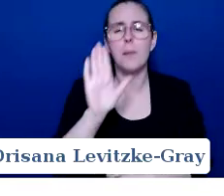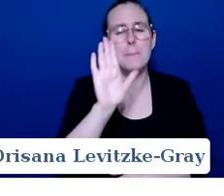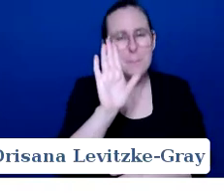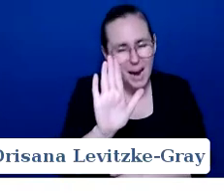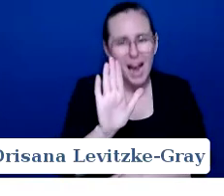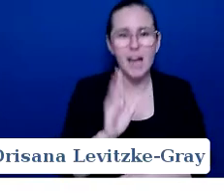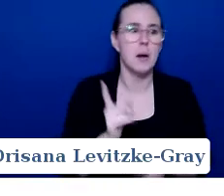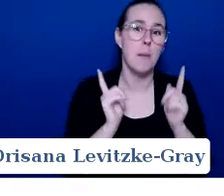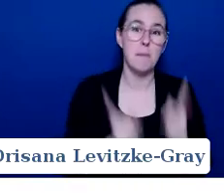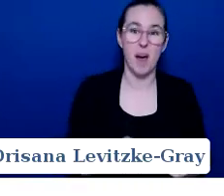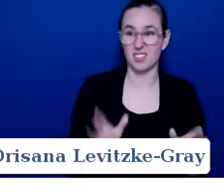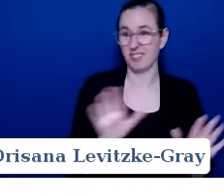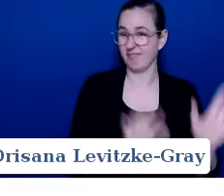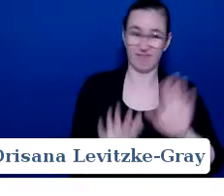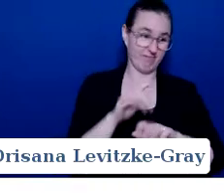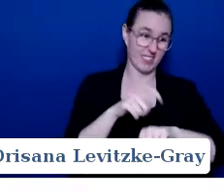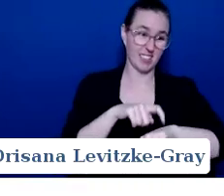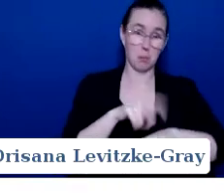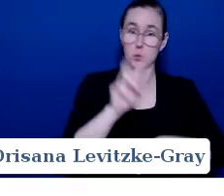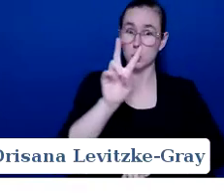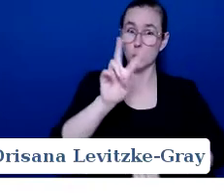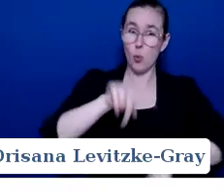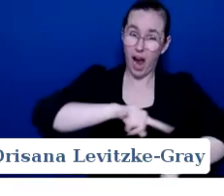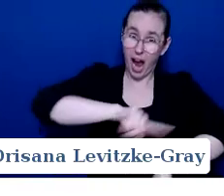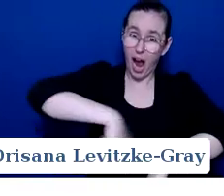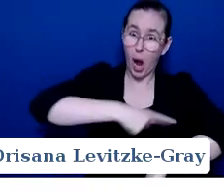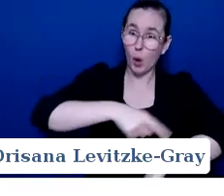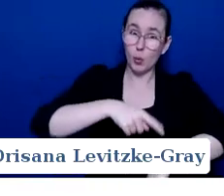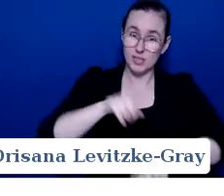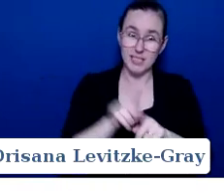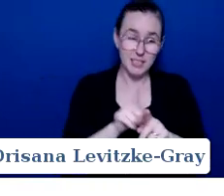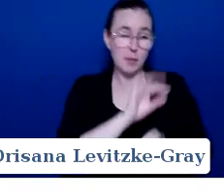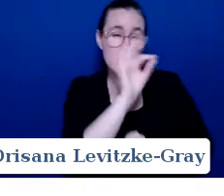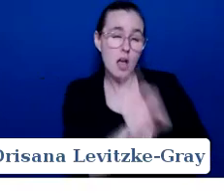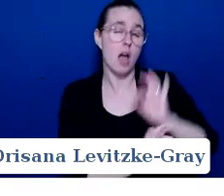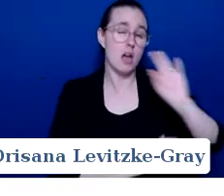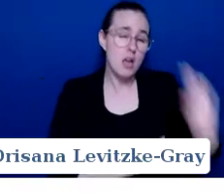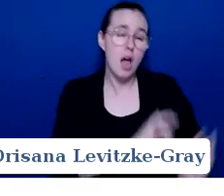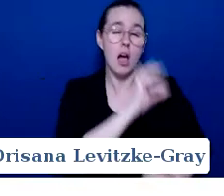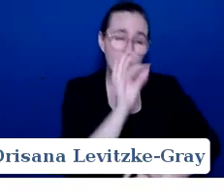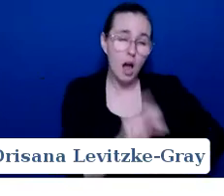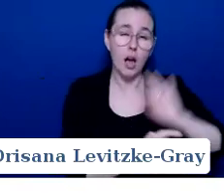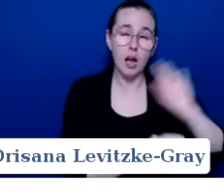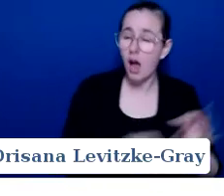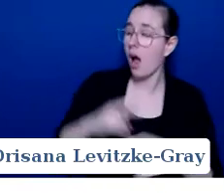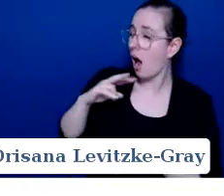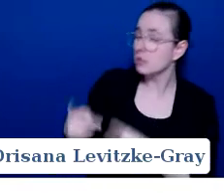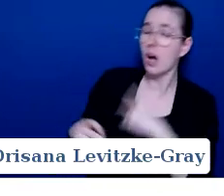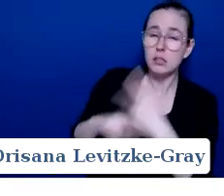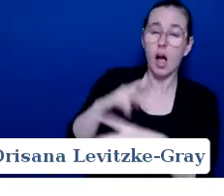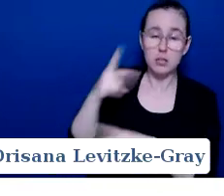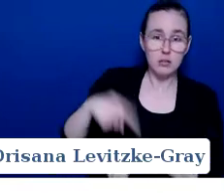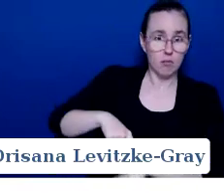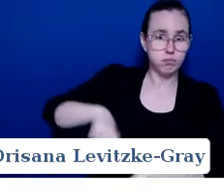this disability survey give more information, but which it cannot be used as easy as other